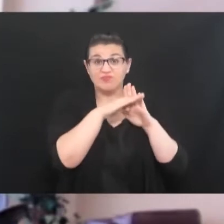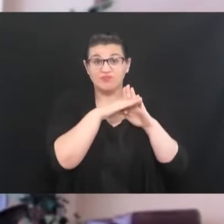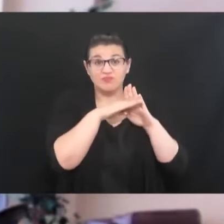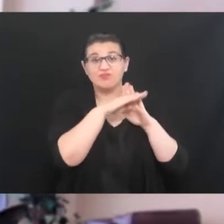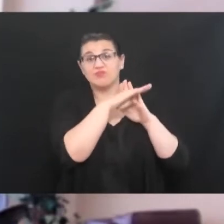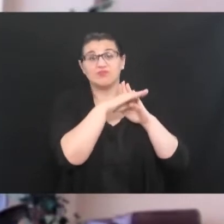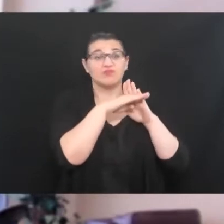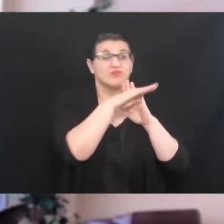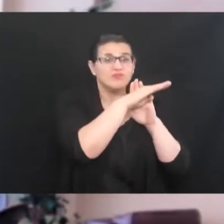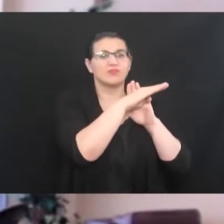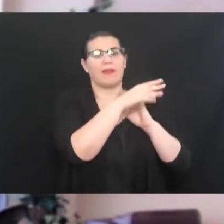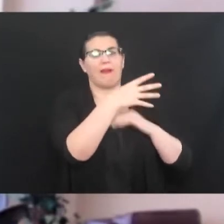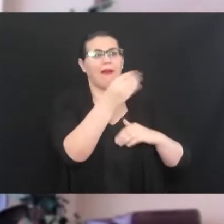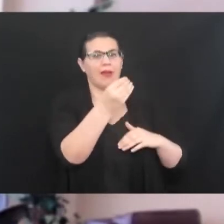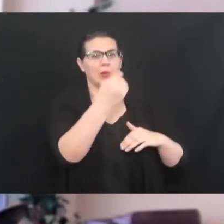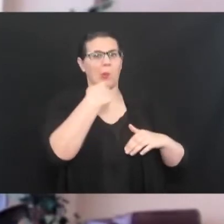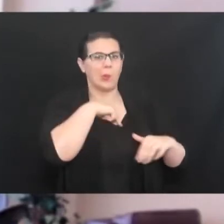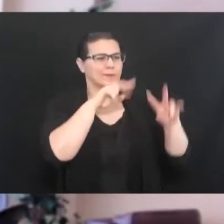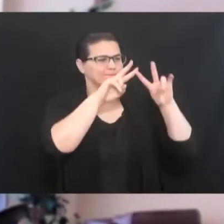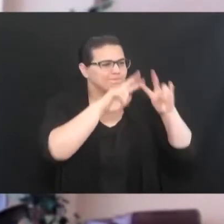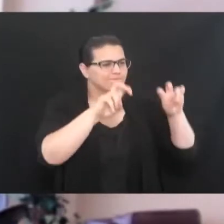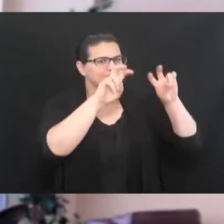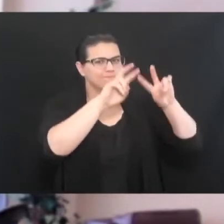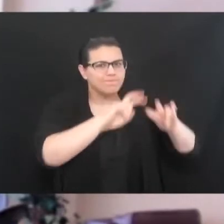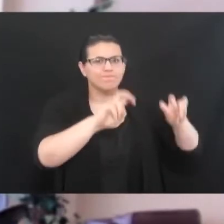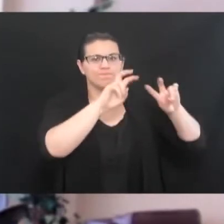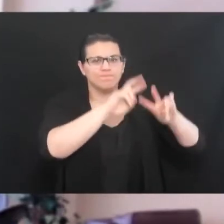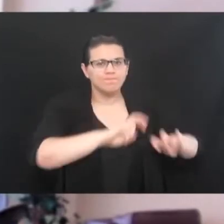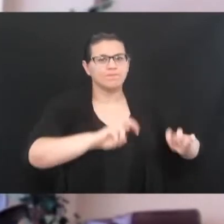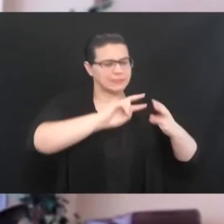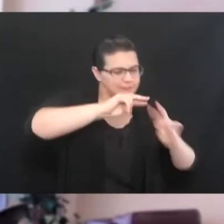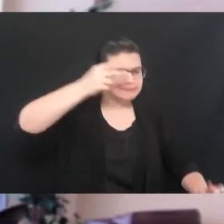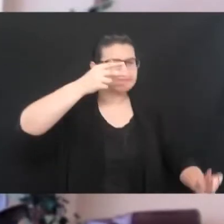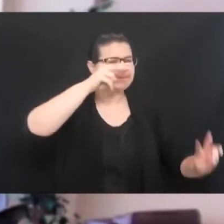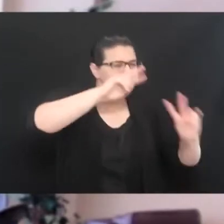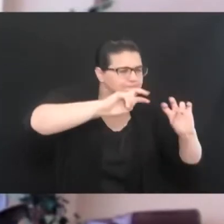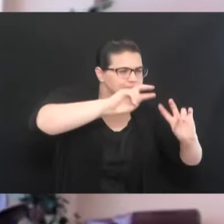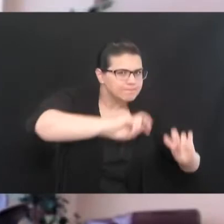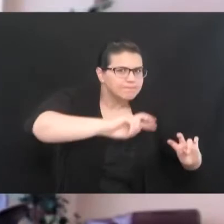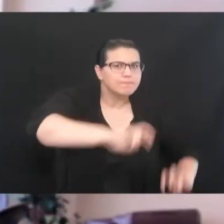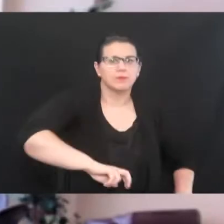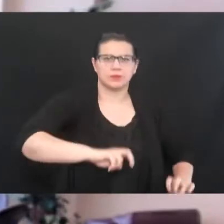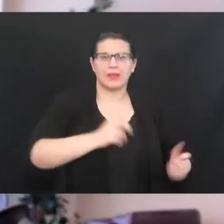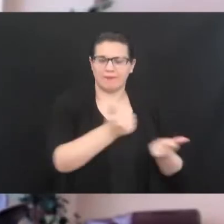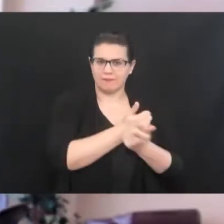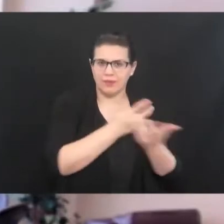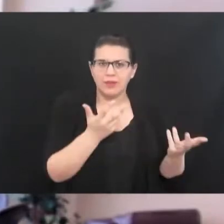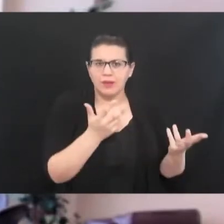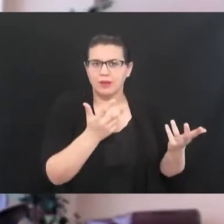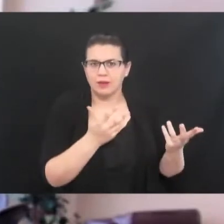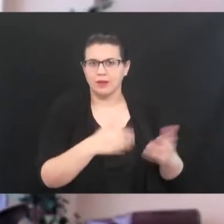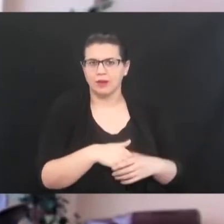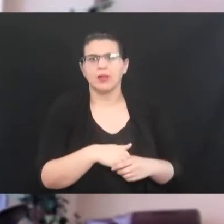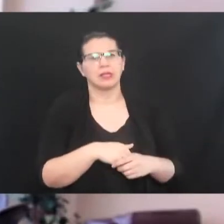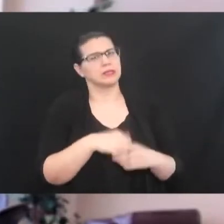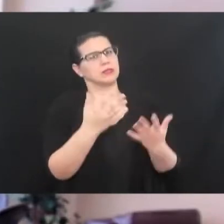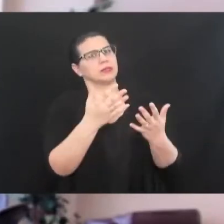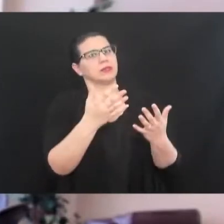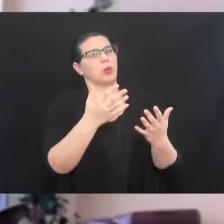new cases and do the genetic sequencing, that we will start to find more and more of the Delta